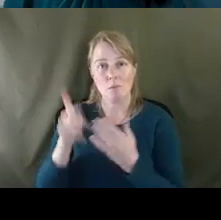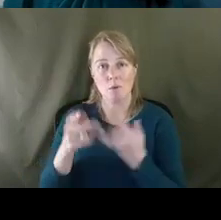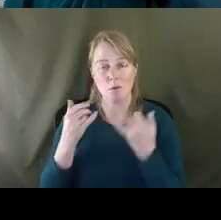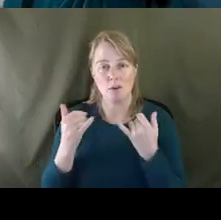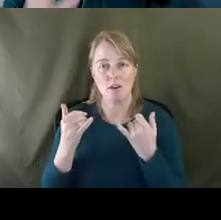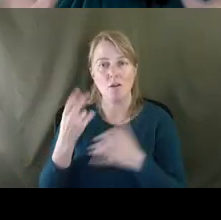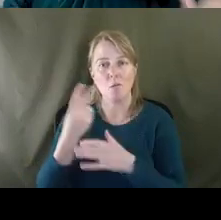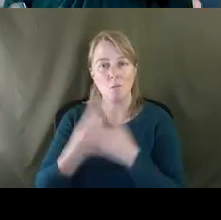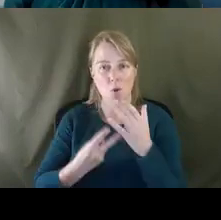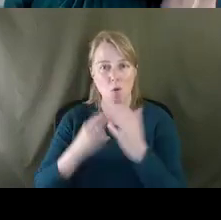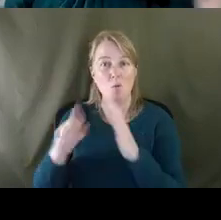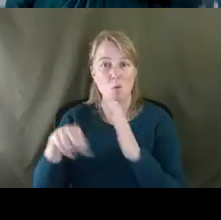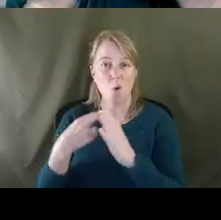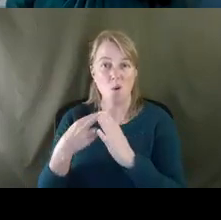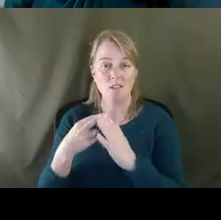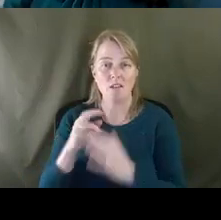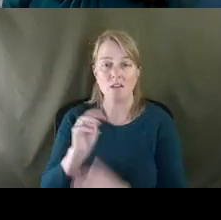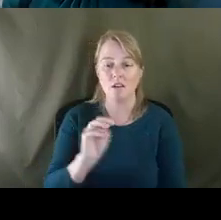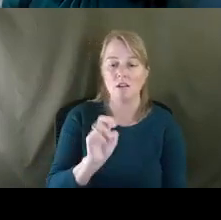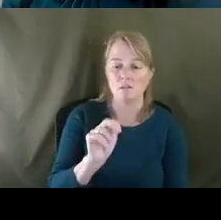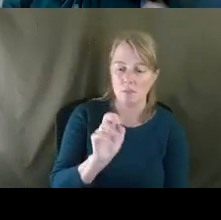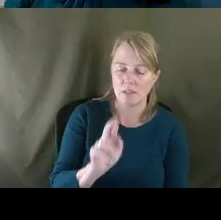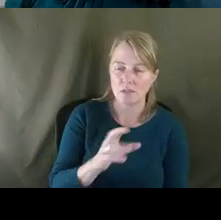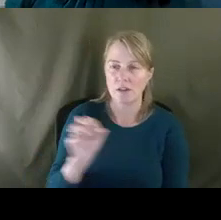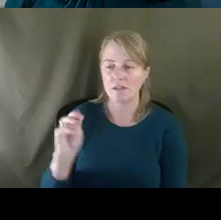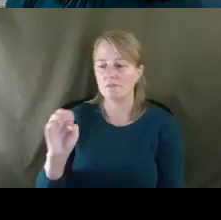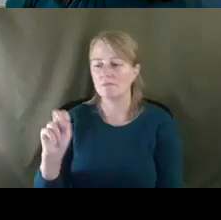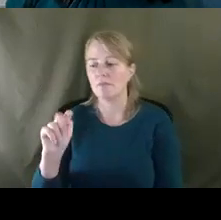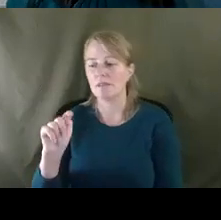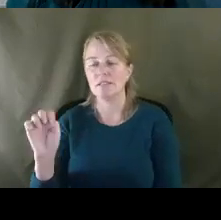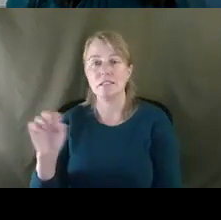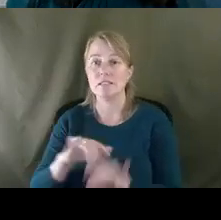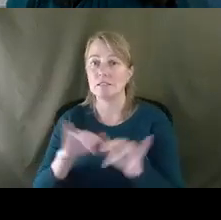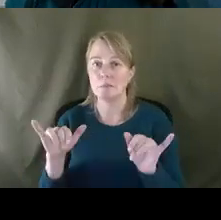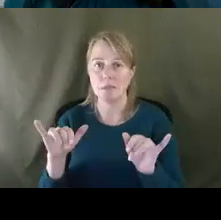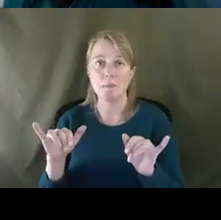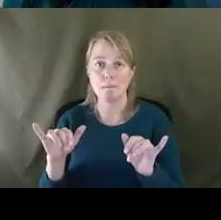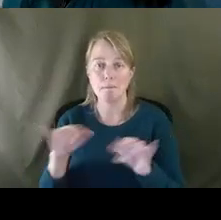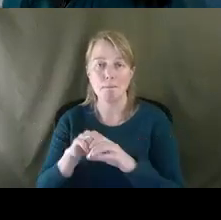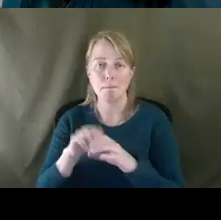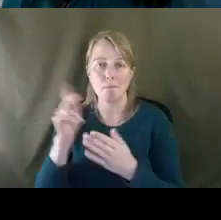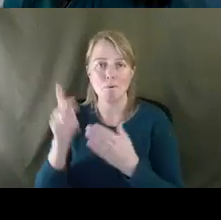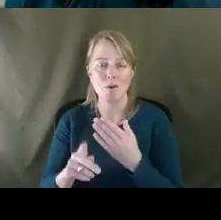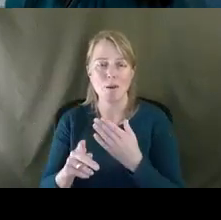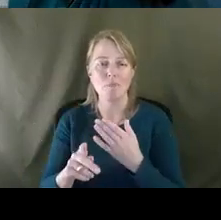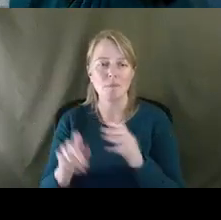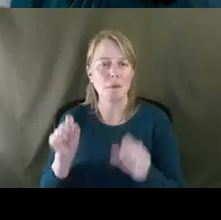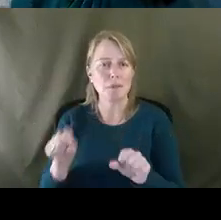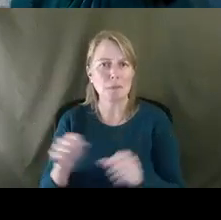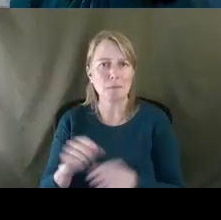wearing both hats. They are a mentor and a mentee at the exact same time in the program. So it's definitely